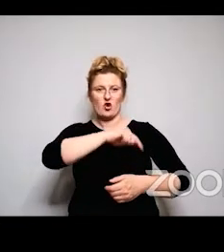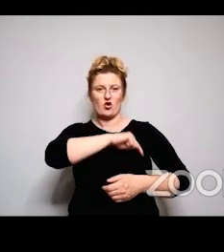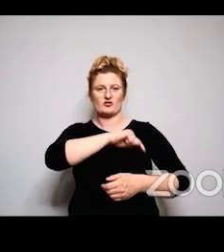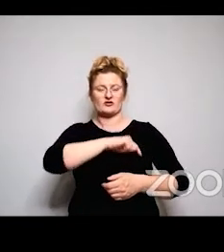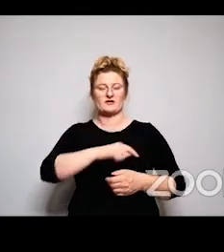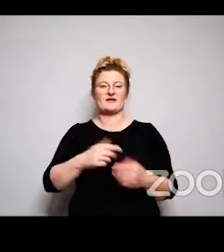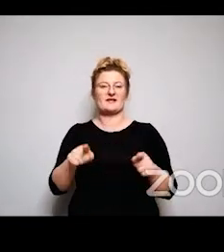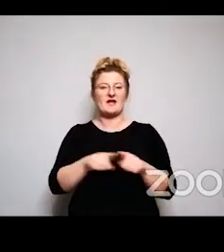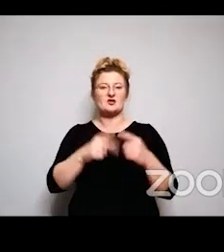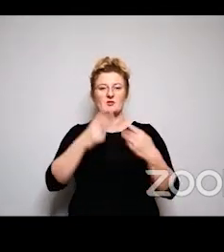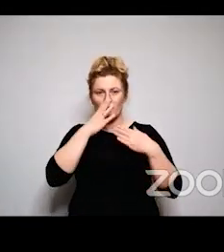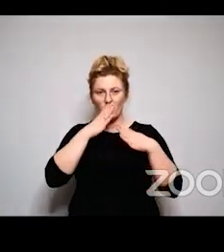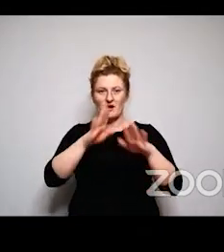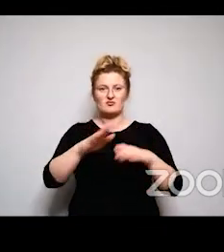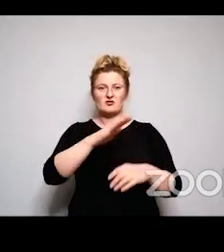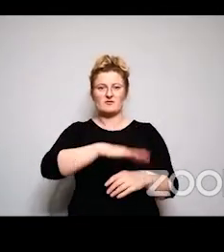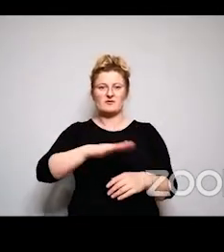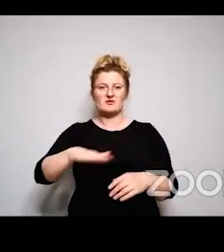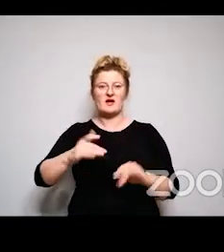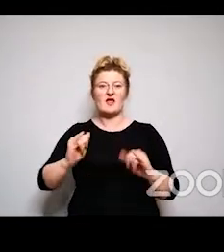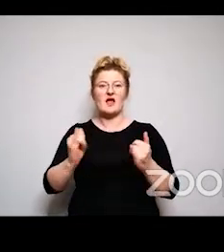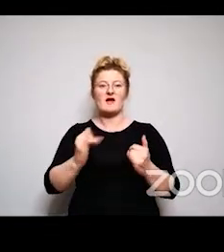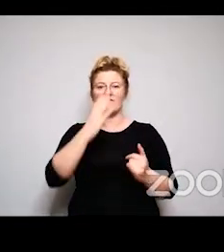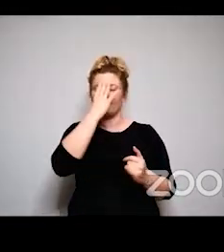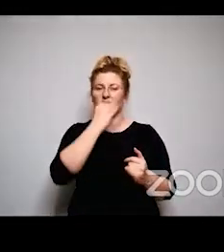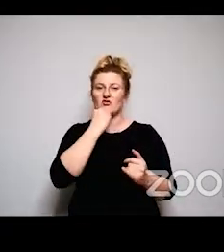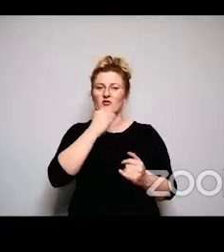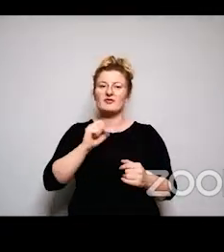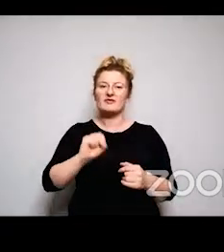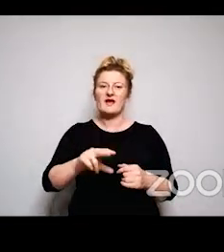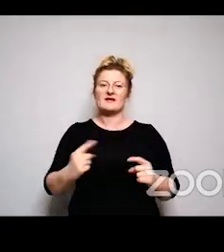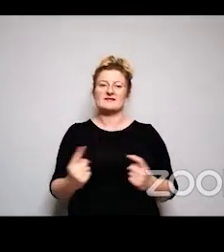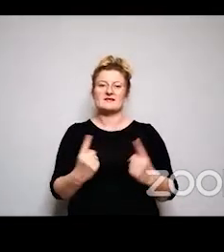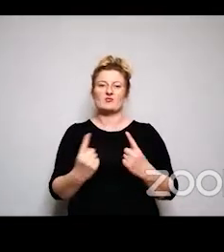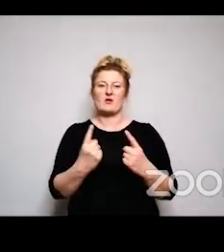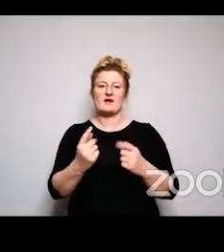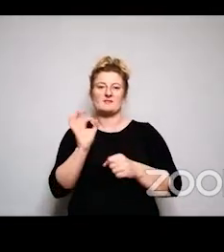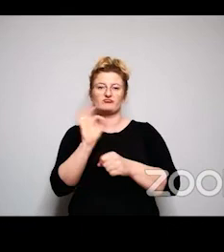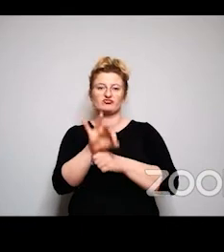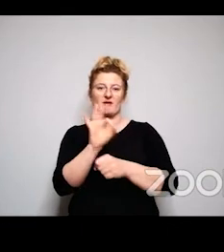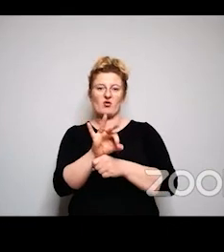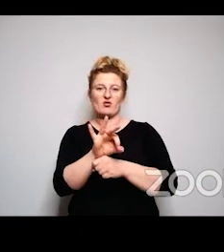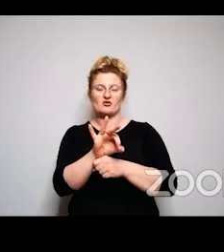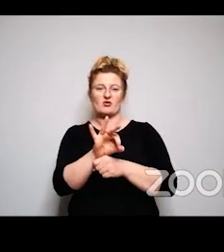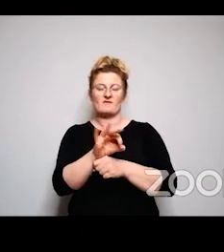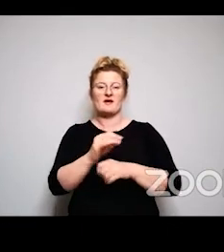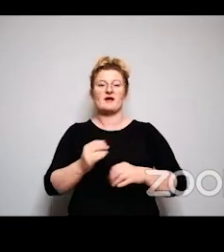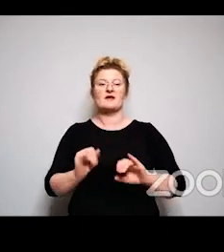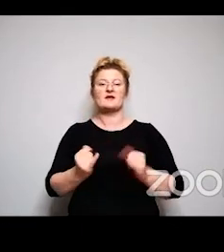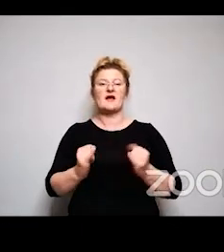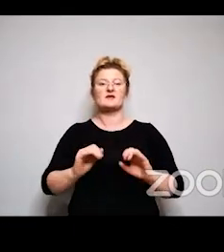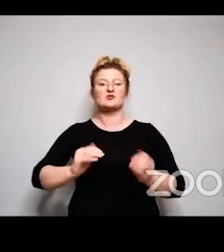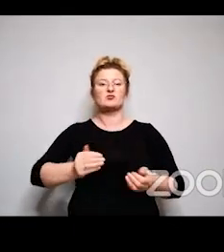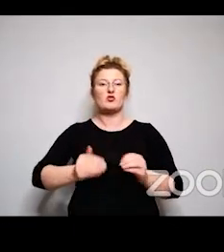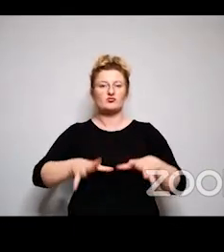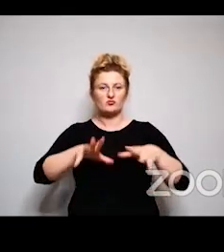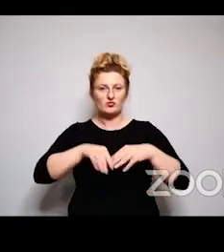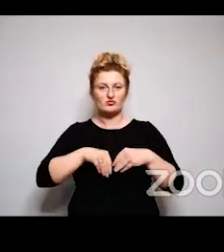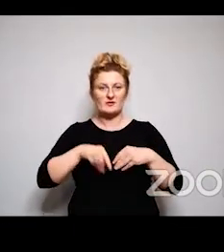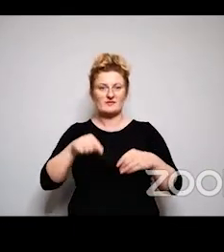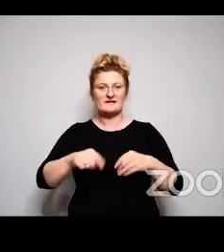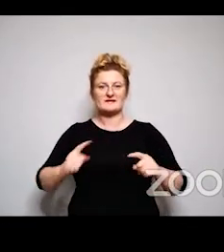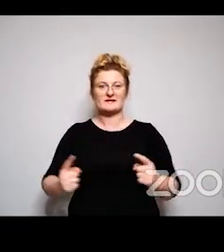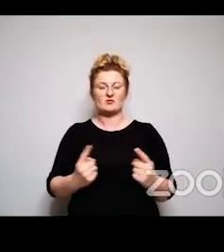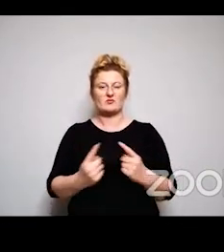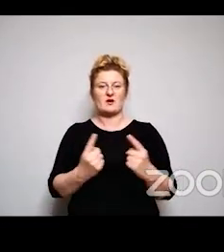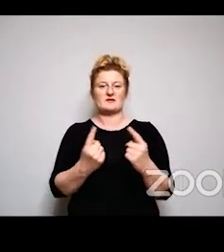the other children and other families. So we do a common activity. Let's say, and that's another way to involve men.